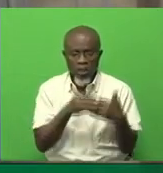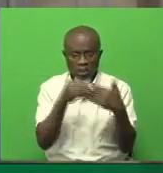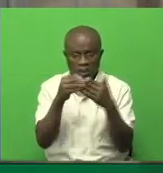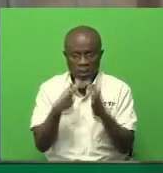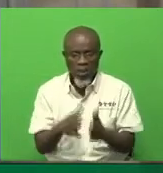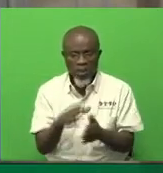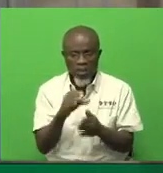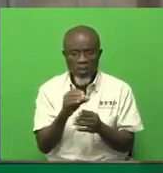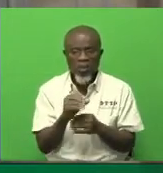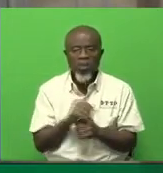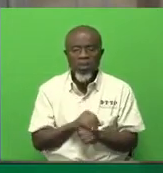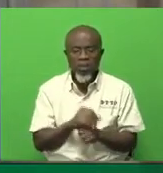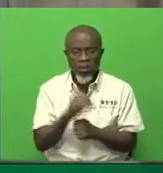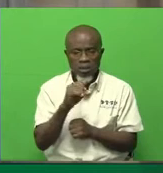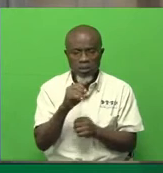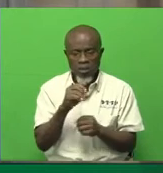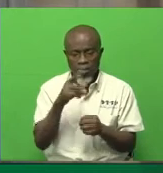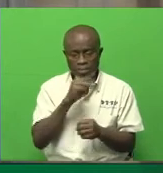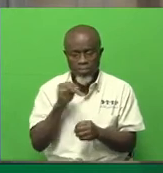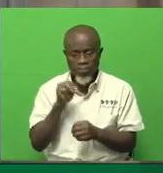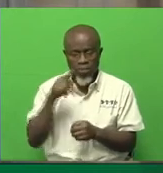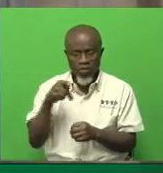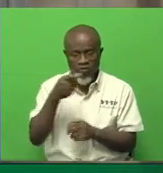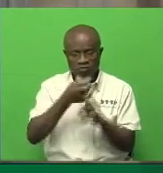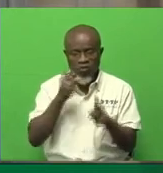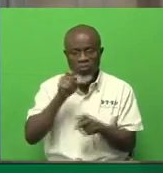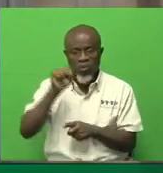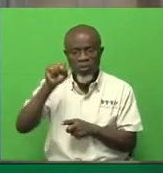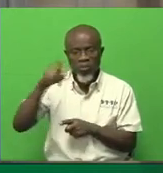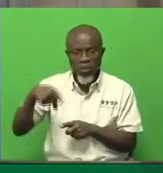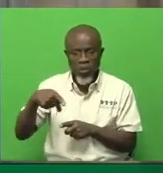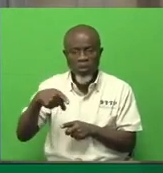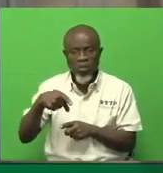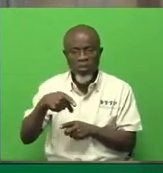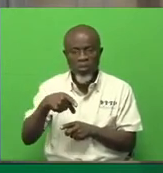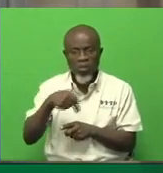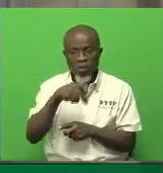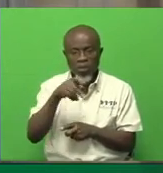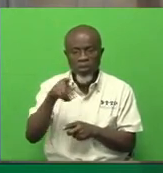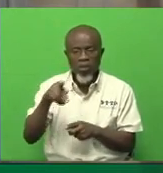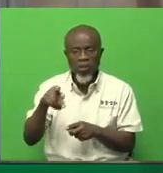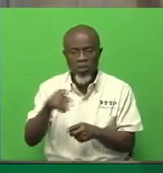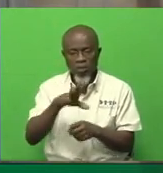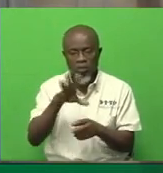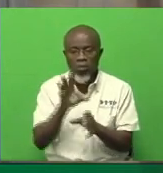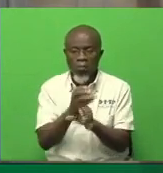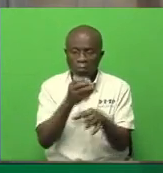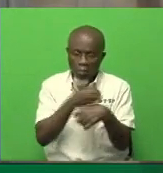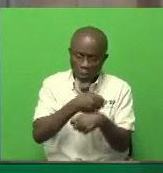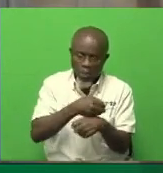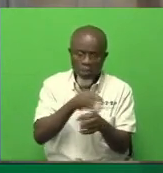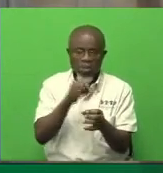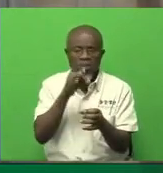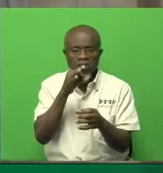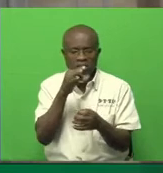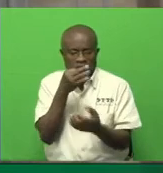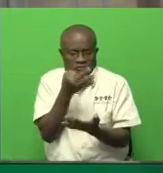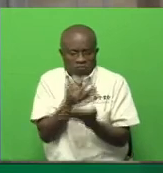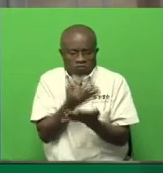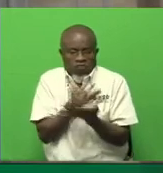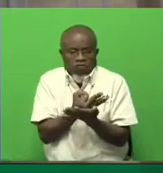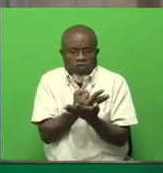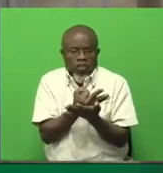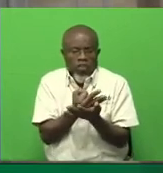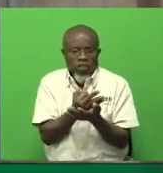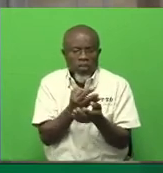this fund she donated her once part of her own salary as well as her ministers and along the way there were